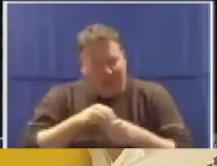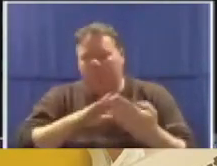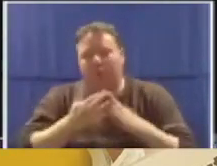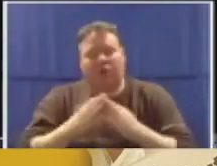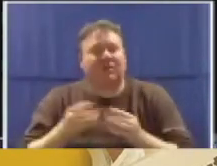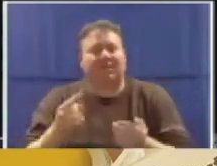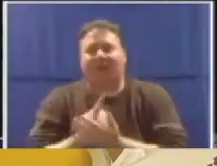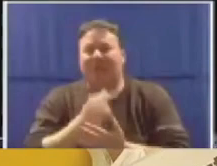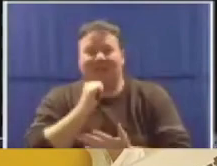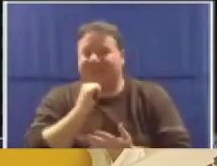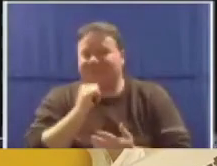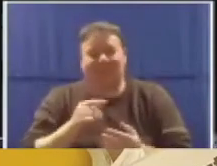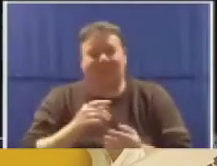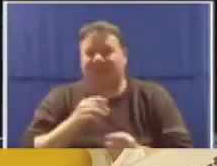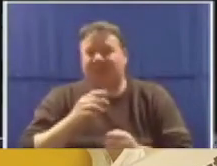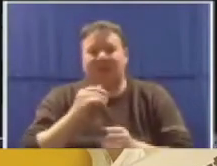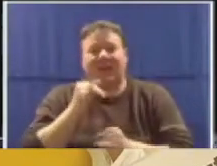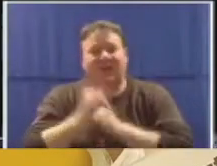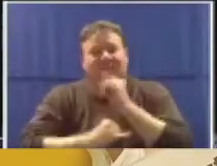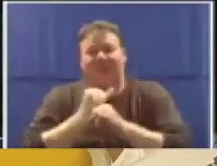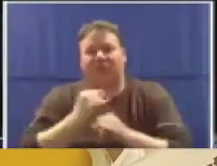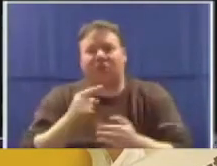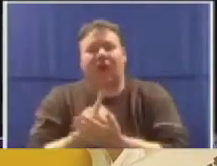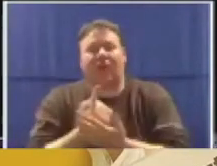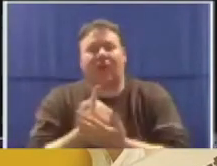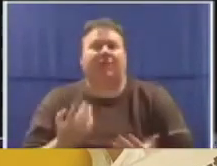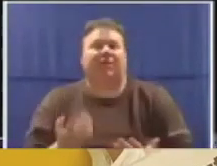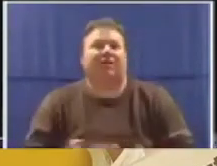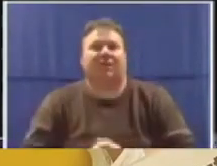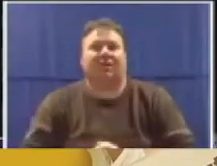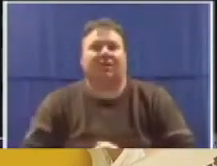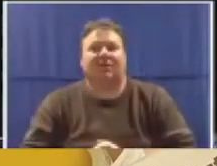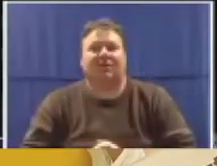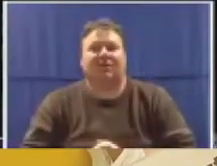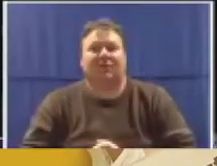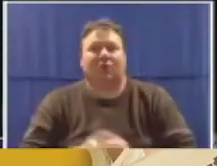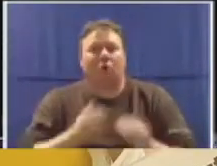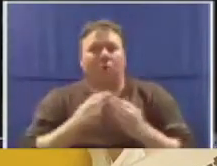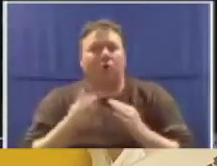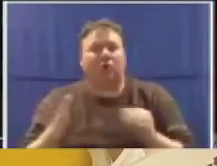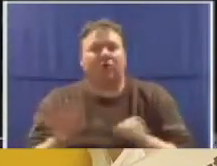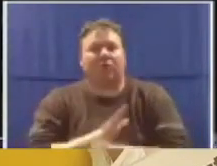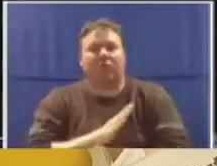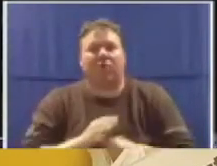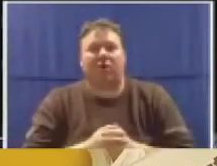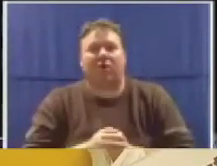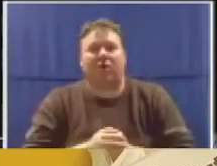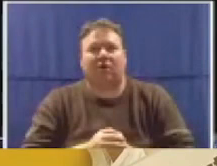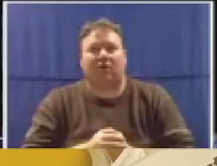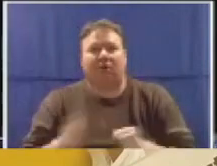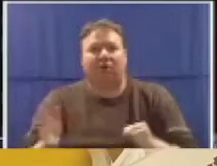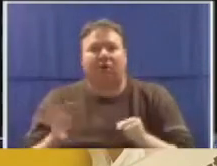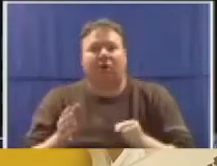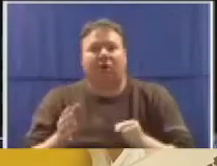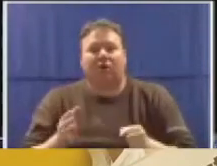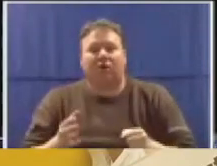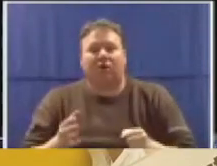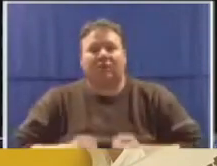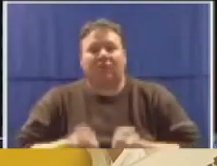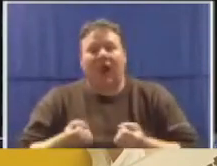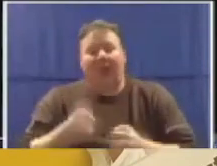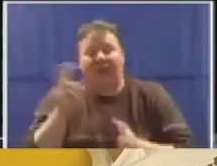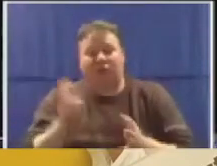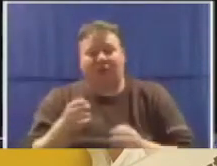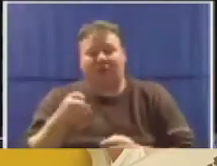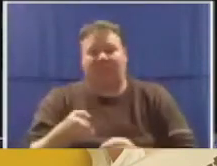doesn't happen overseas necessarily. And so we have entire communities where the full supply of electricity today